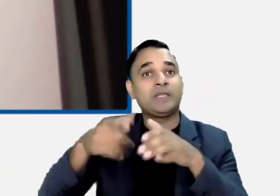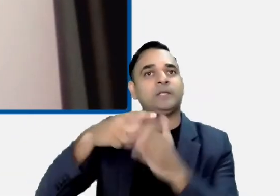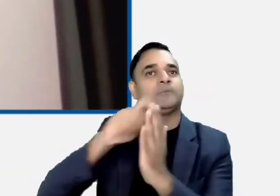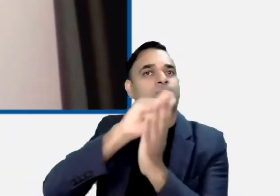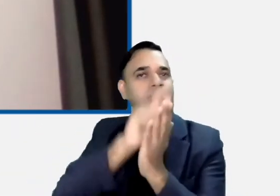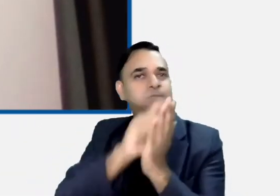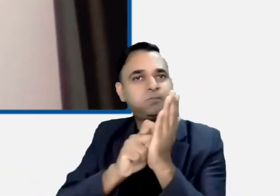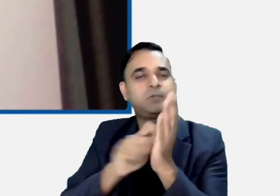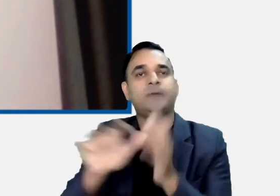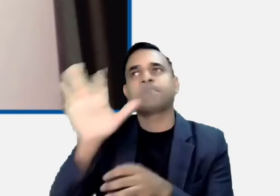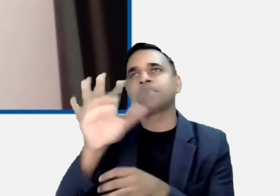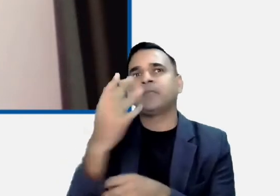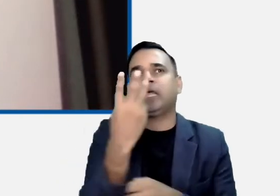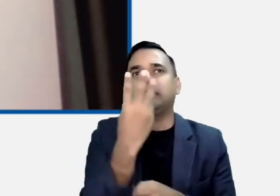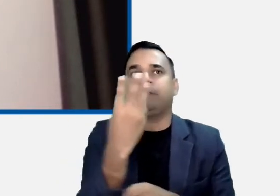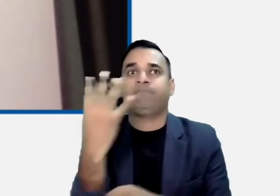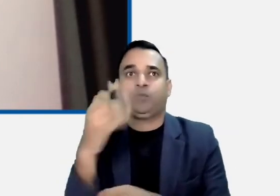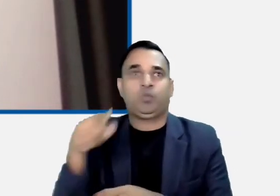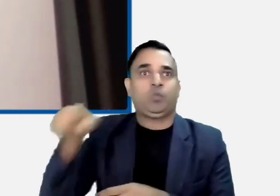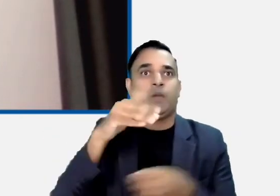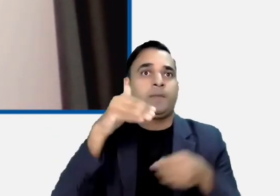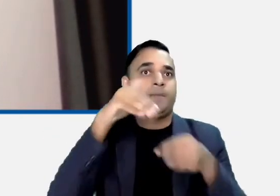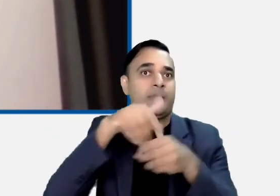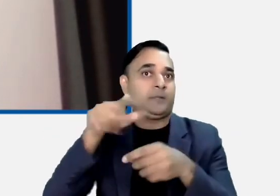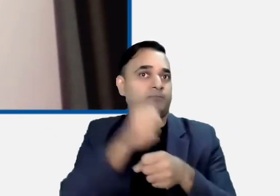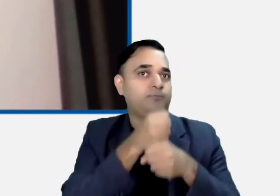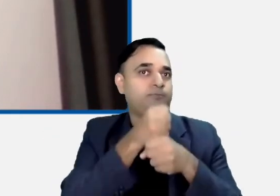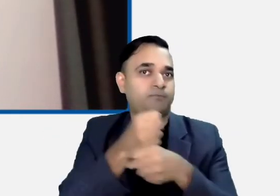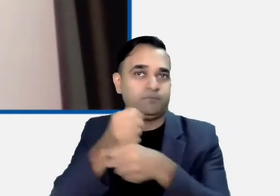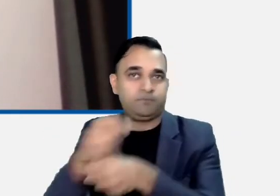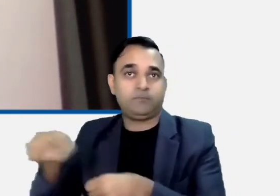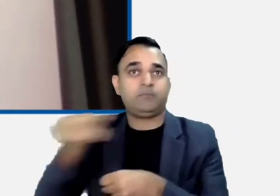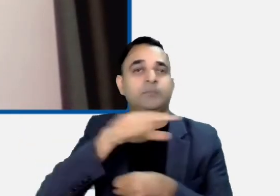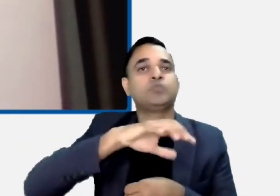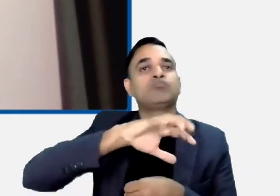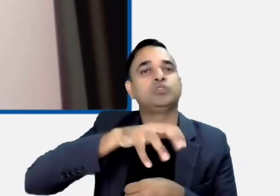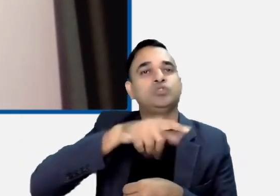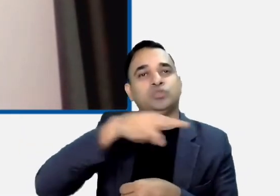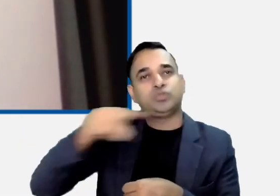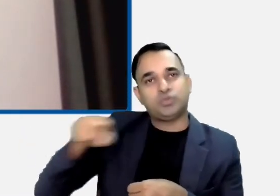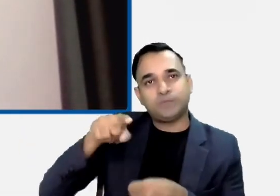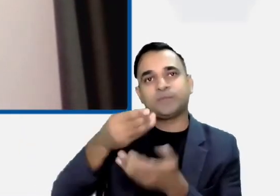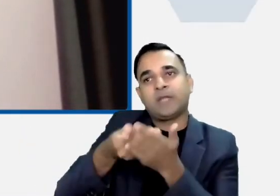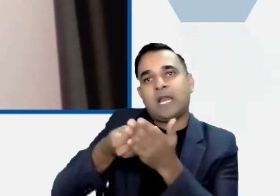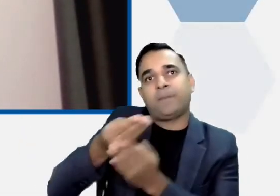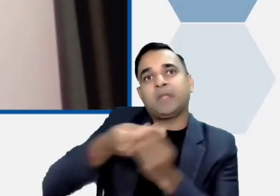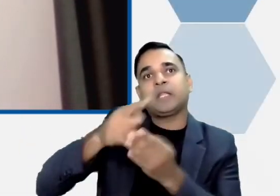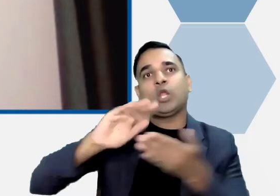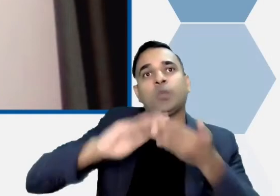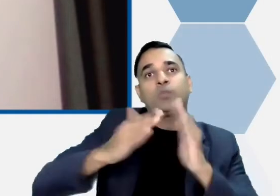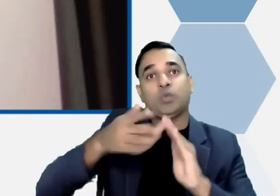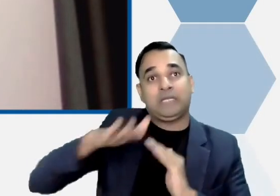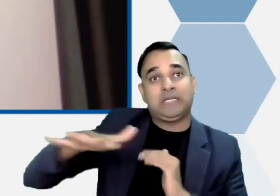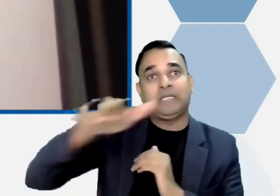organizations, youth, women, media, parliamentarians, UN agencies, and